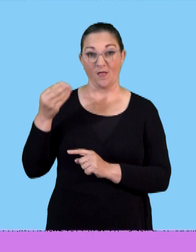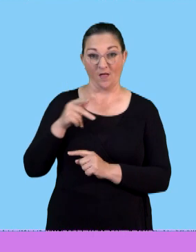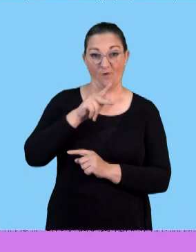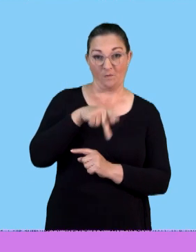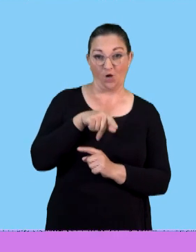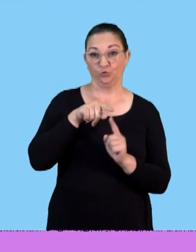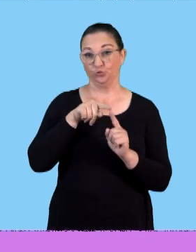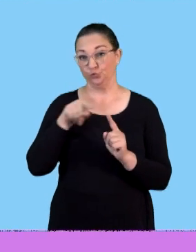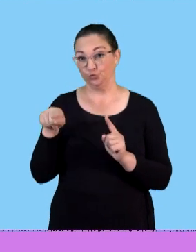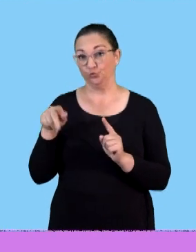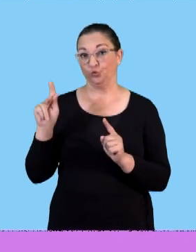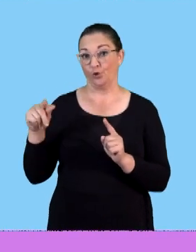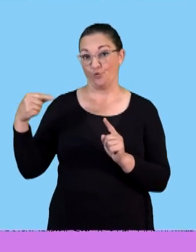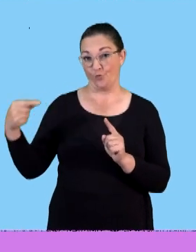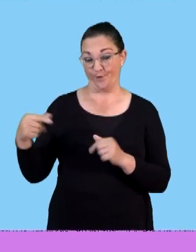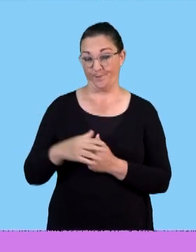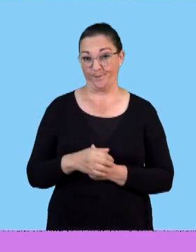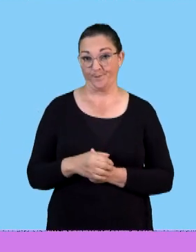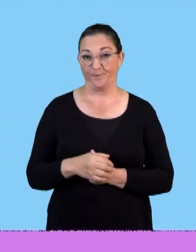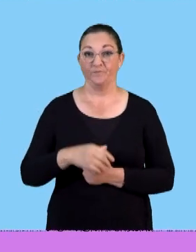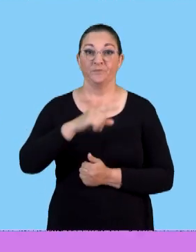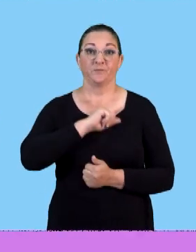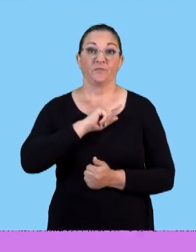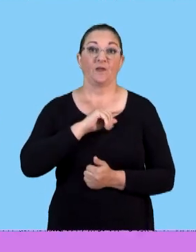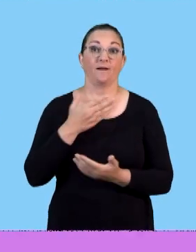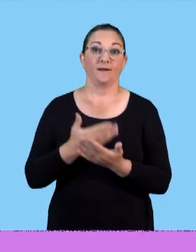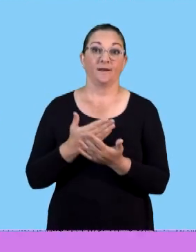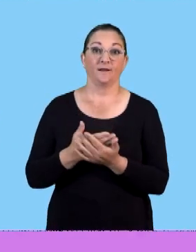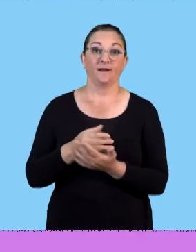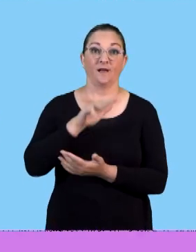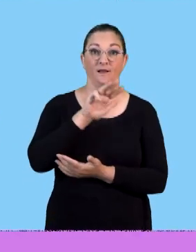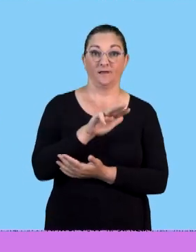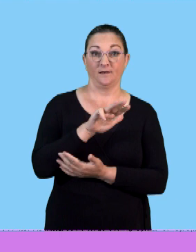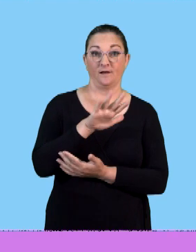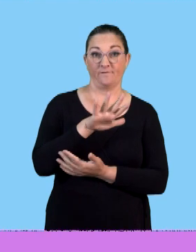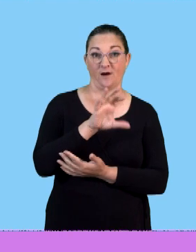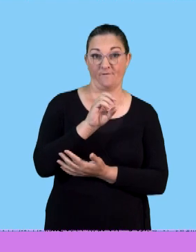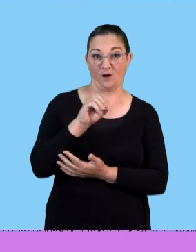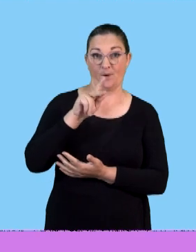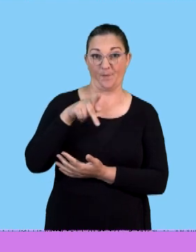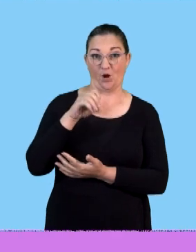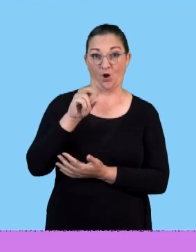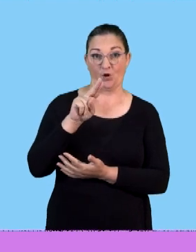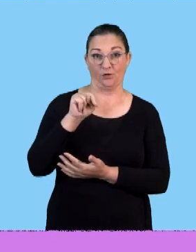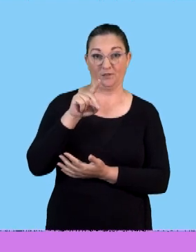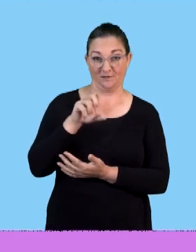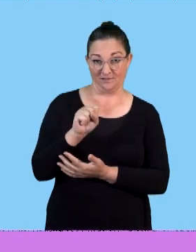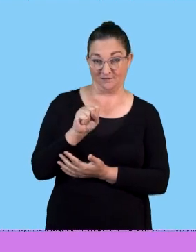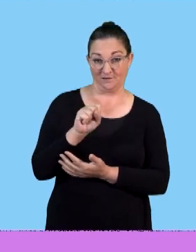pounds and kilograms. Okay? Hence, I'm going to convert the 9,500 pounds.